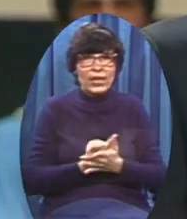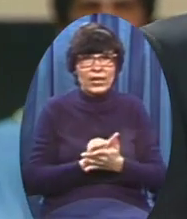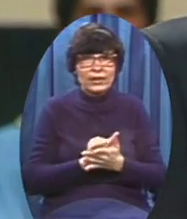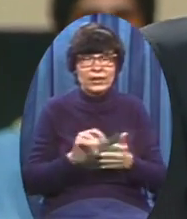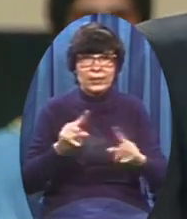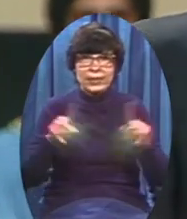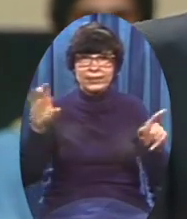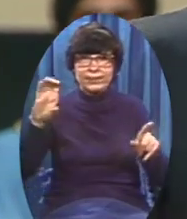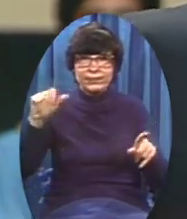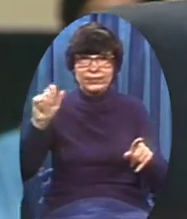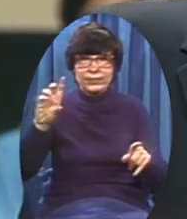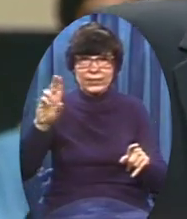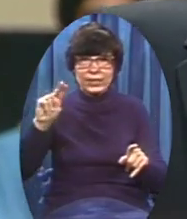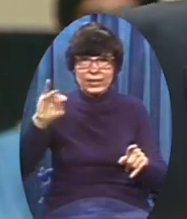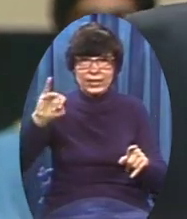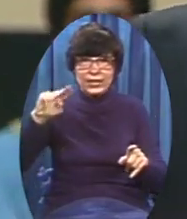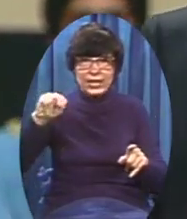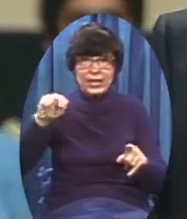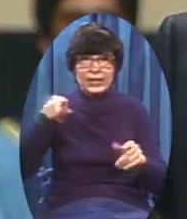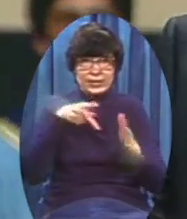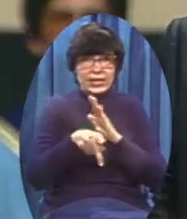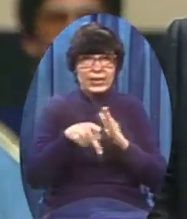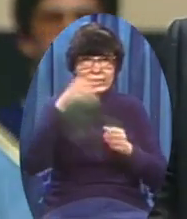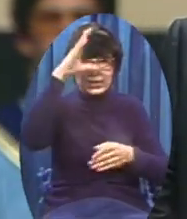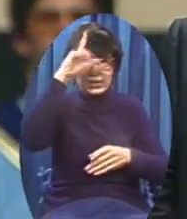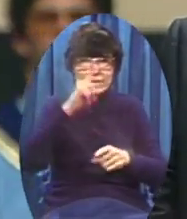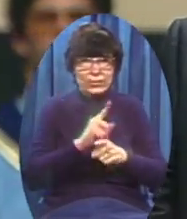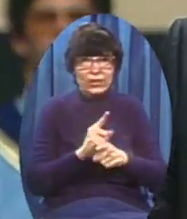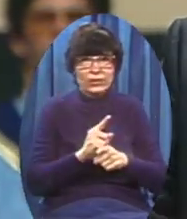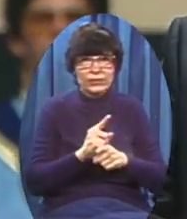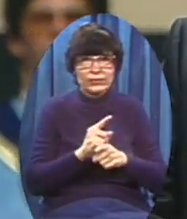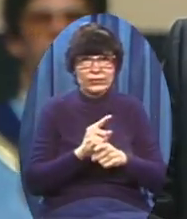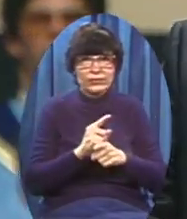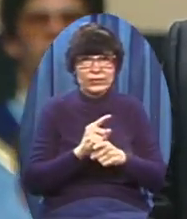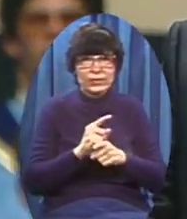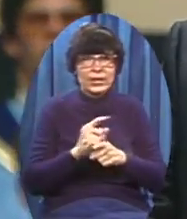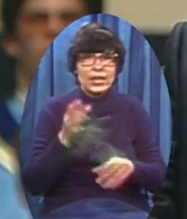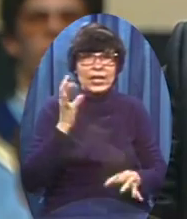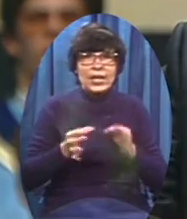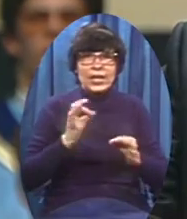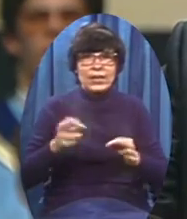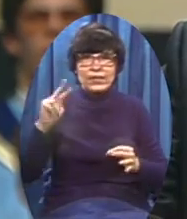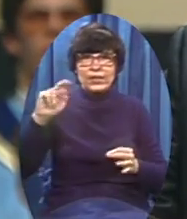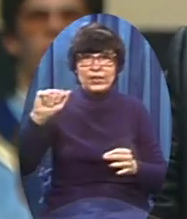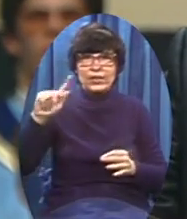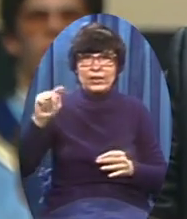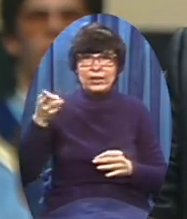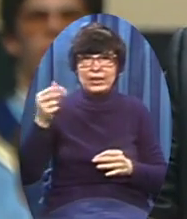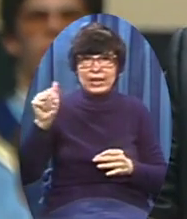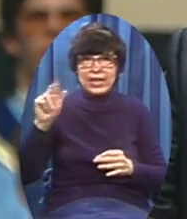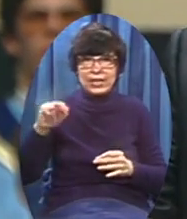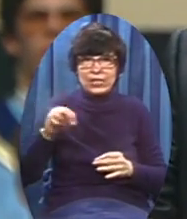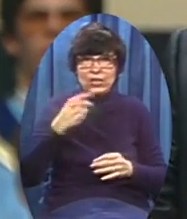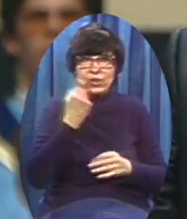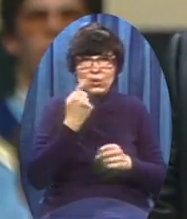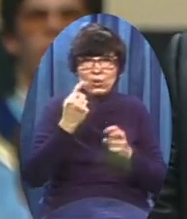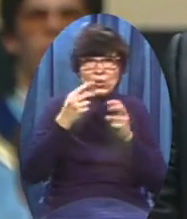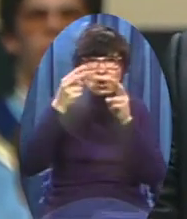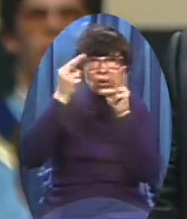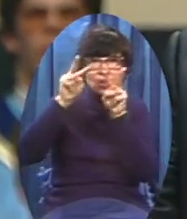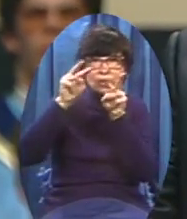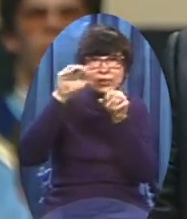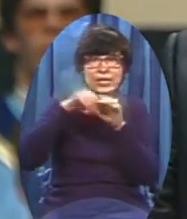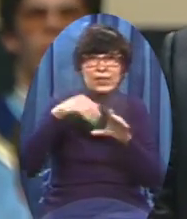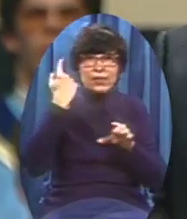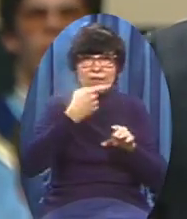him. I believe that if Nathan, the great man of God that looked into the face of David and told him